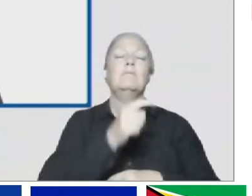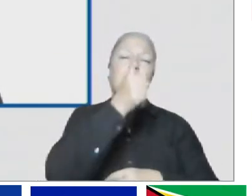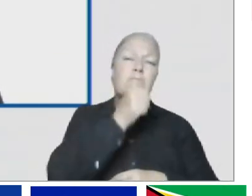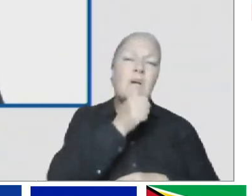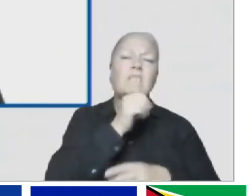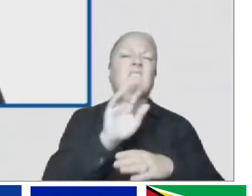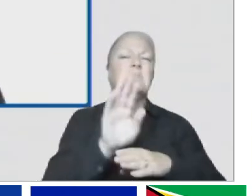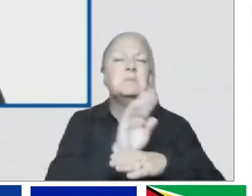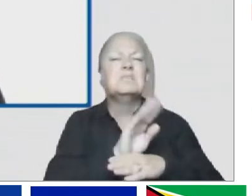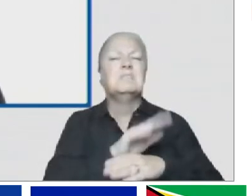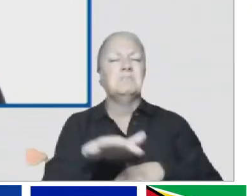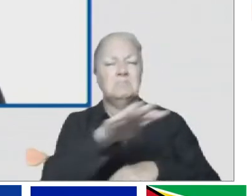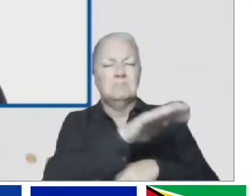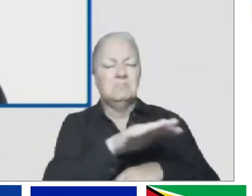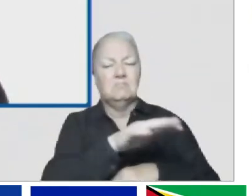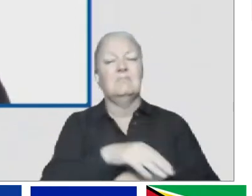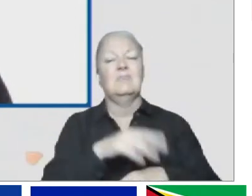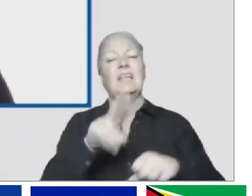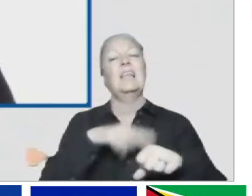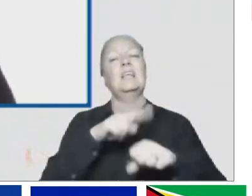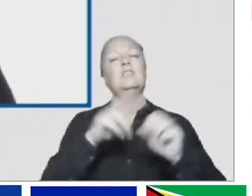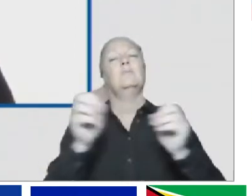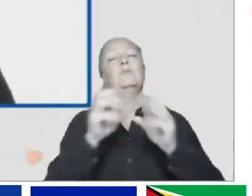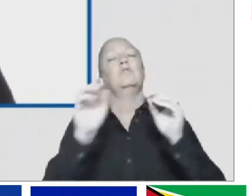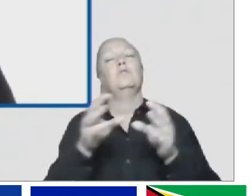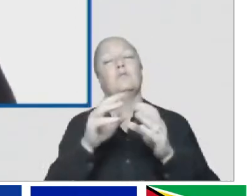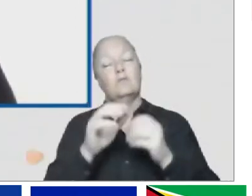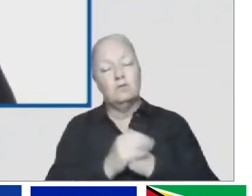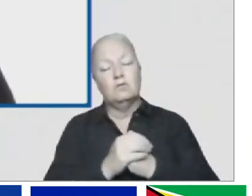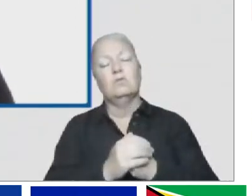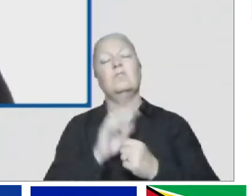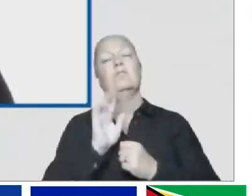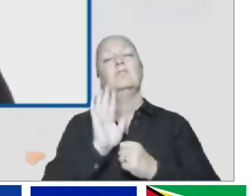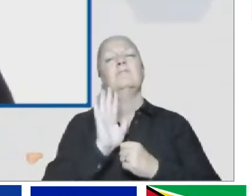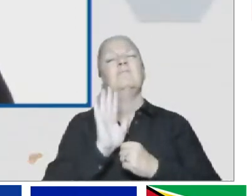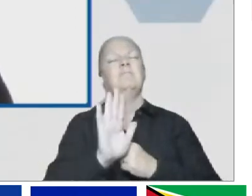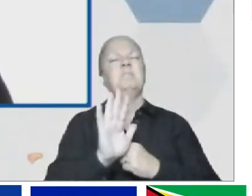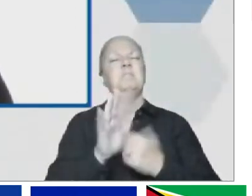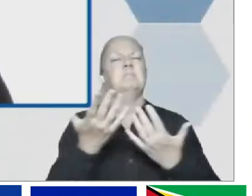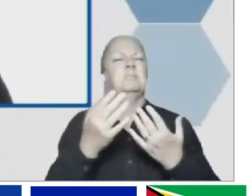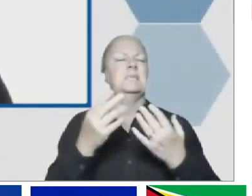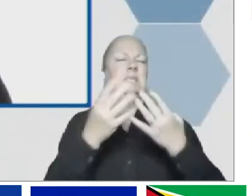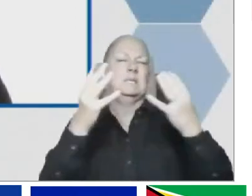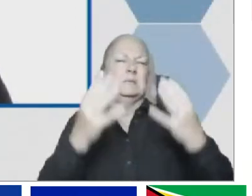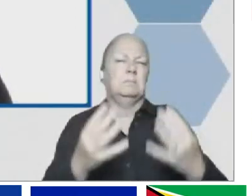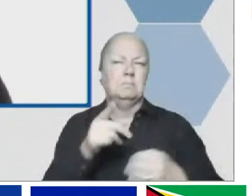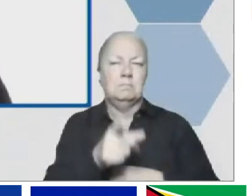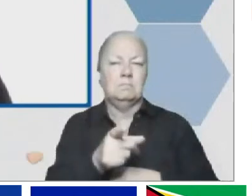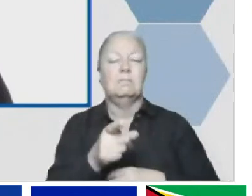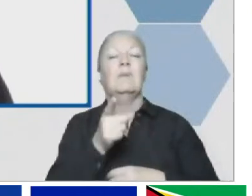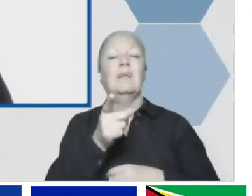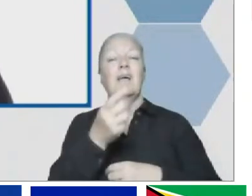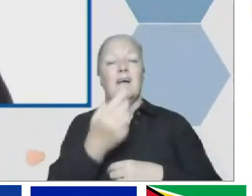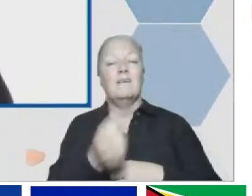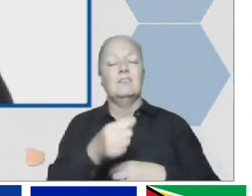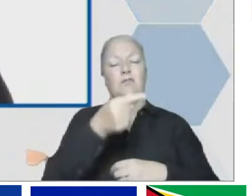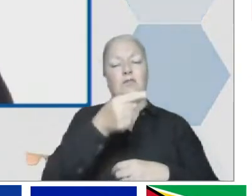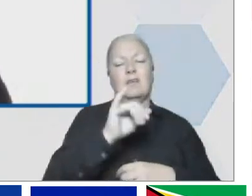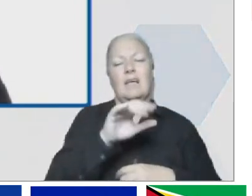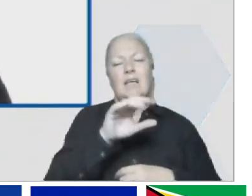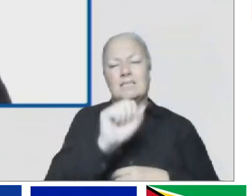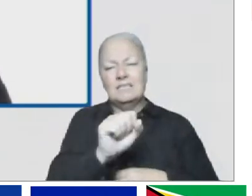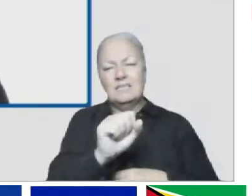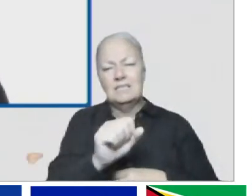Emergency Response Geographic Information Systems, which comprises GIS certified volunteers from various